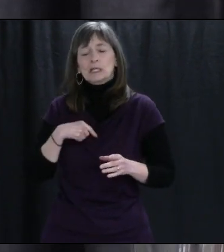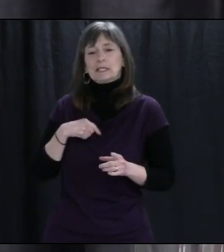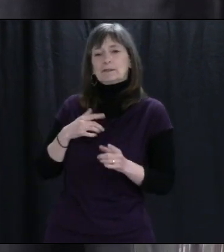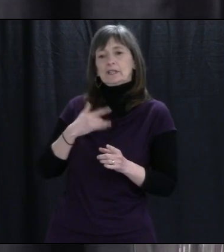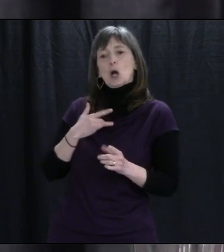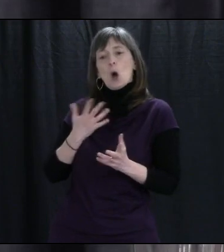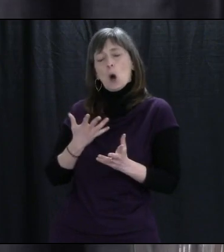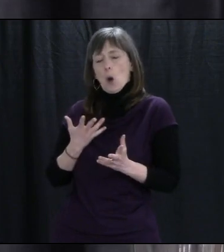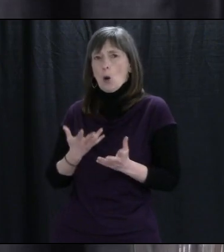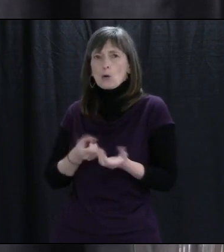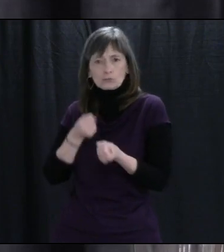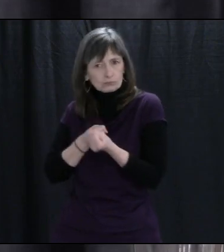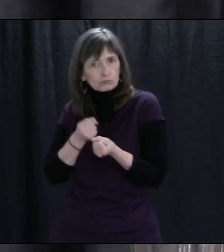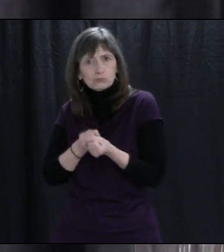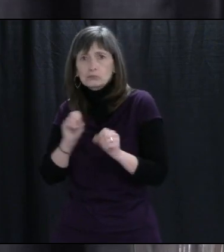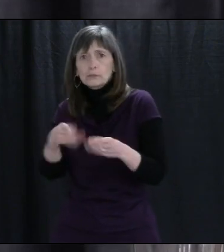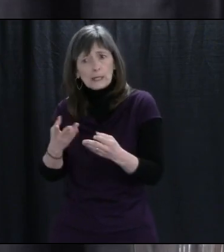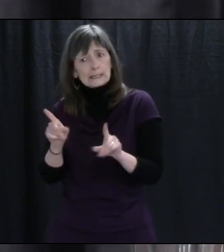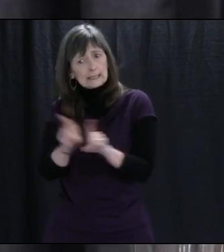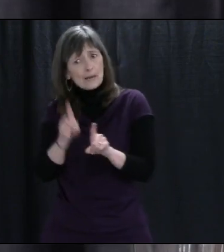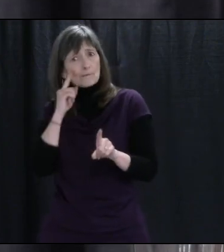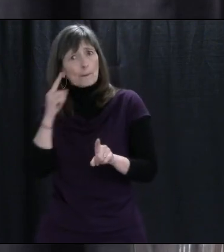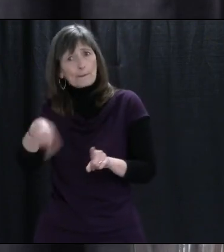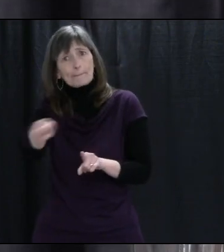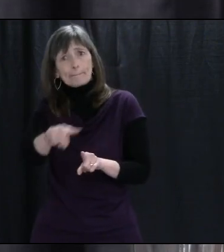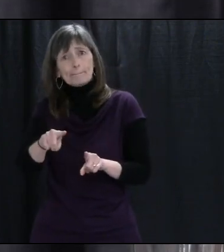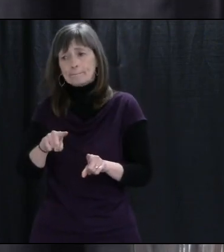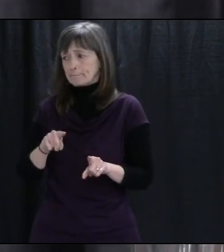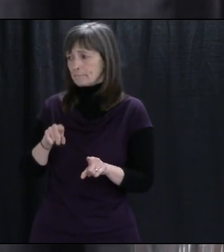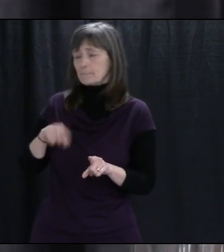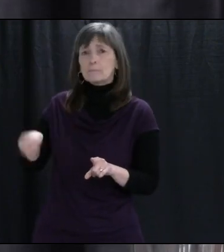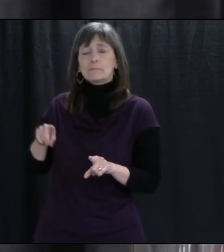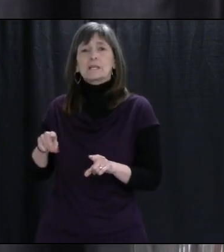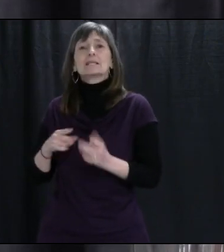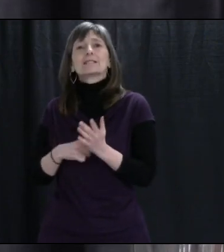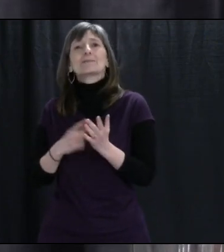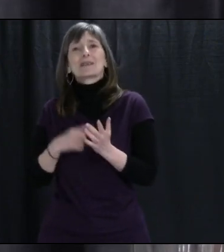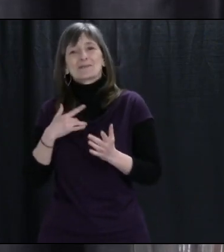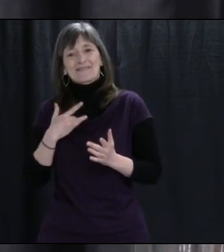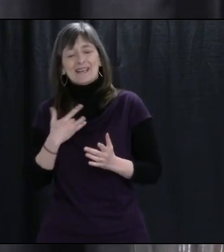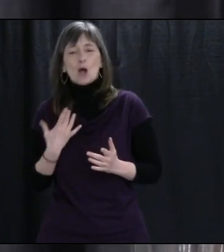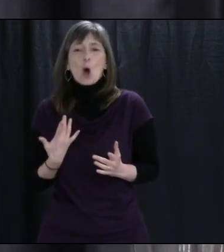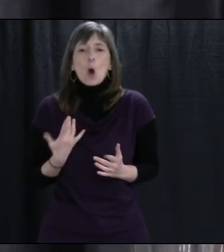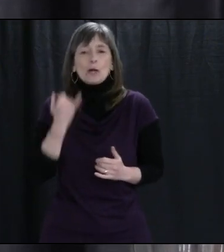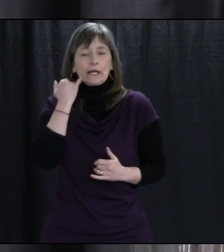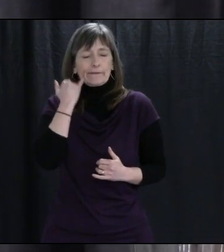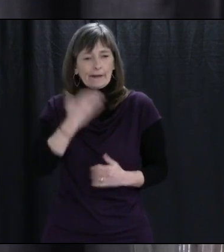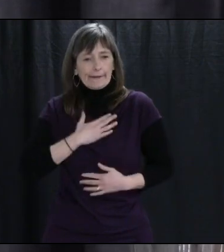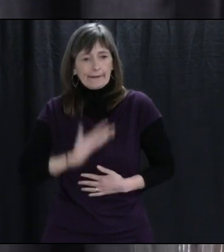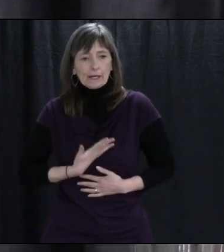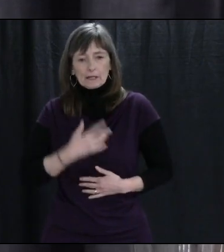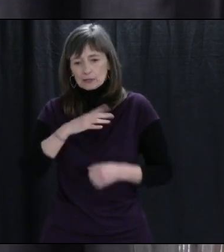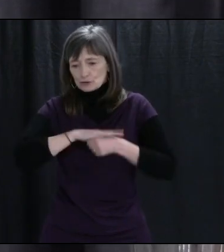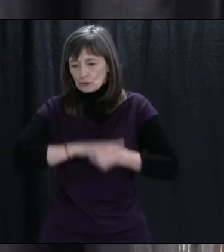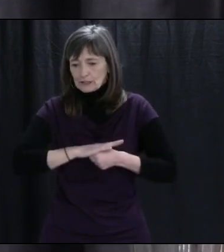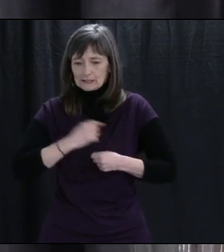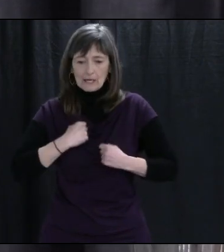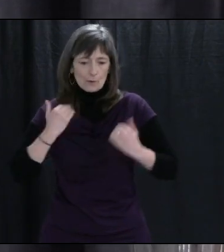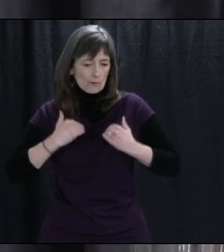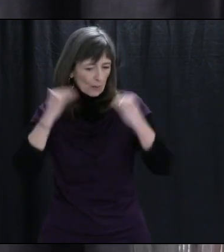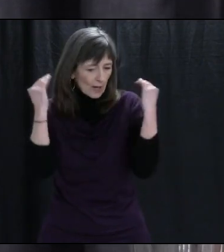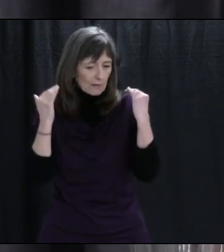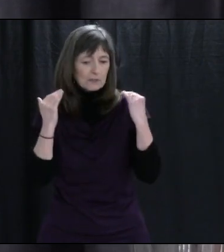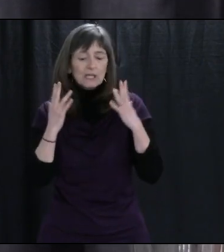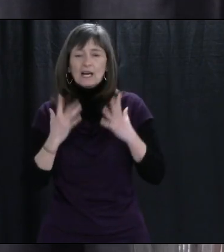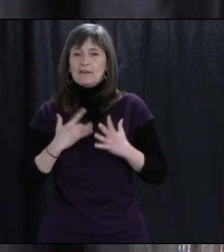immunity sometimes in some healthcare providers, and they feel it's a sign of weakness maybe to acknowledge that. It isn't. You're